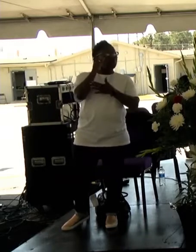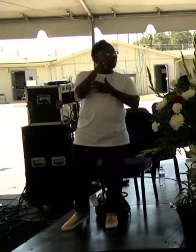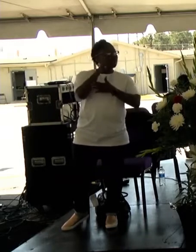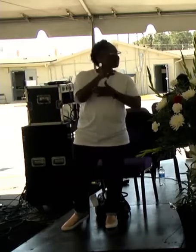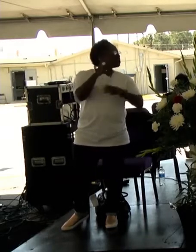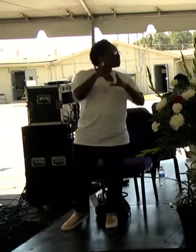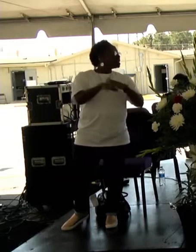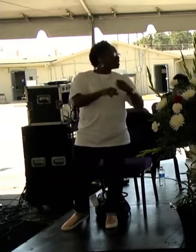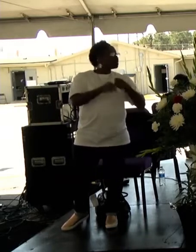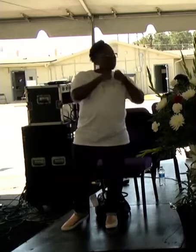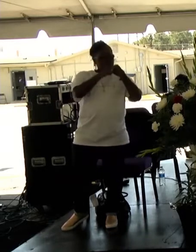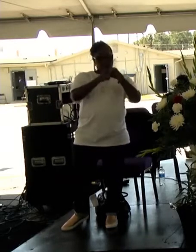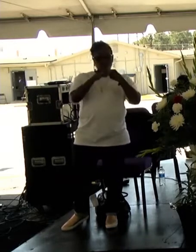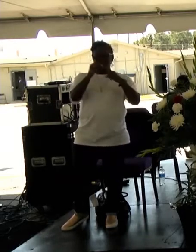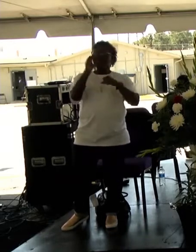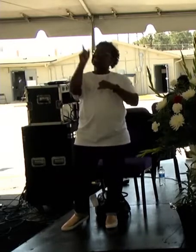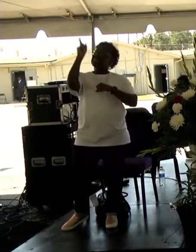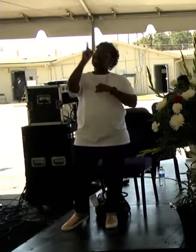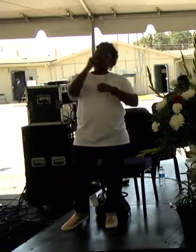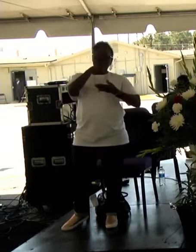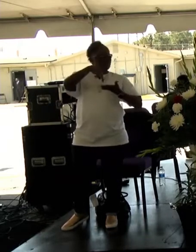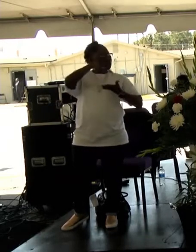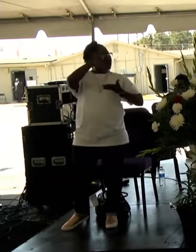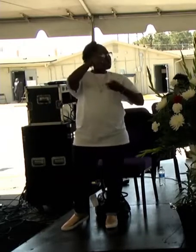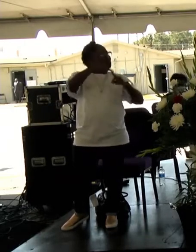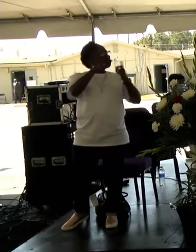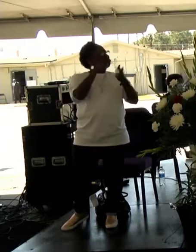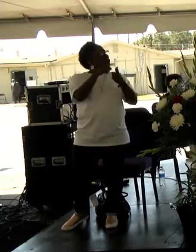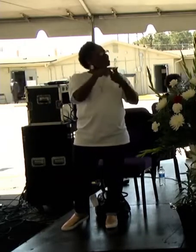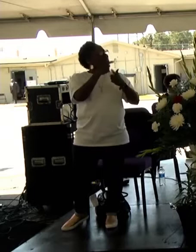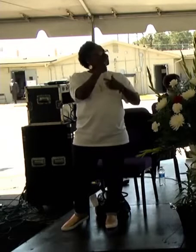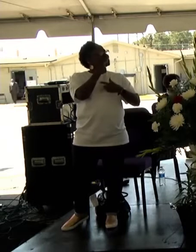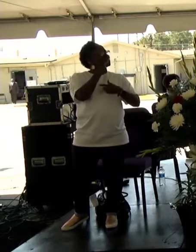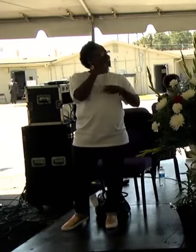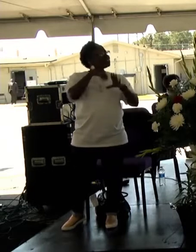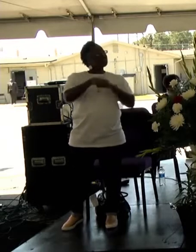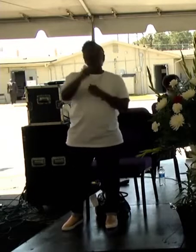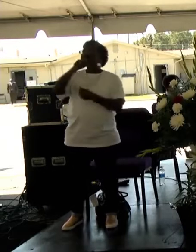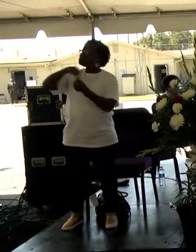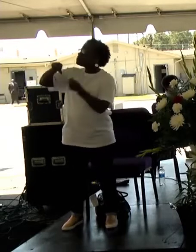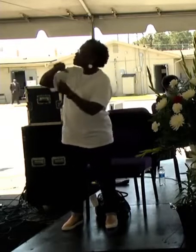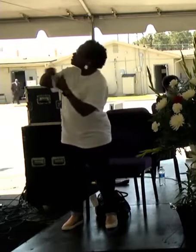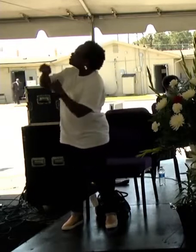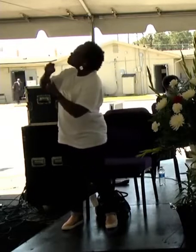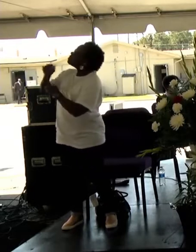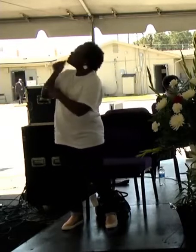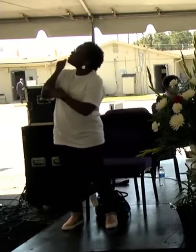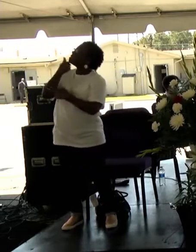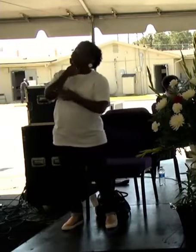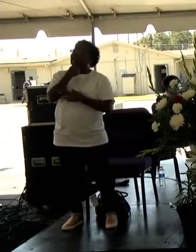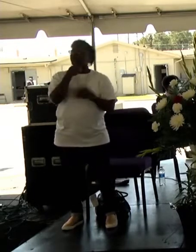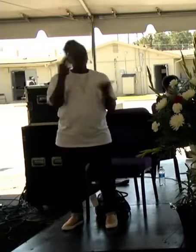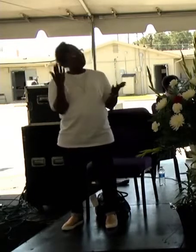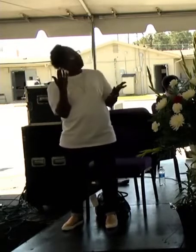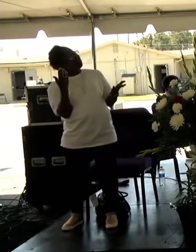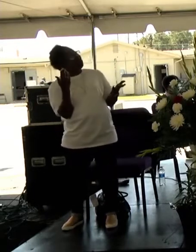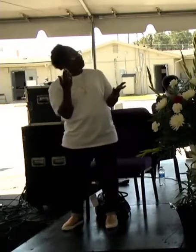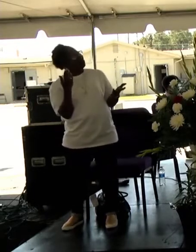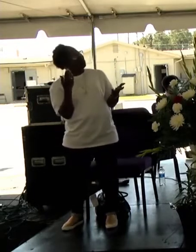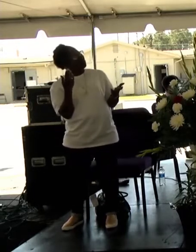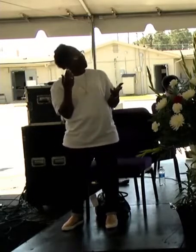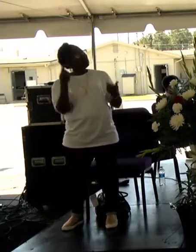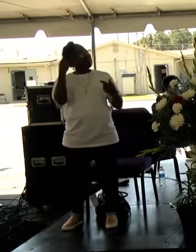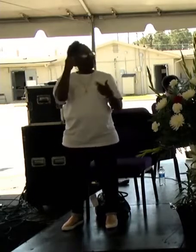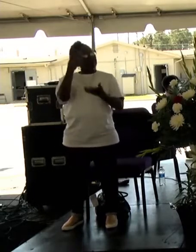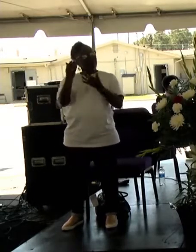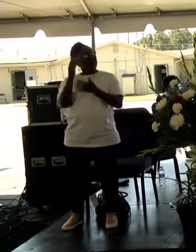him in the power of his resurrection. But then he says, in the fellowship of his suffering. It would seem suffering would come,